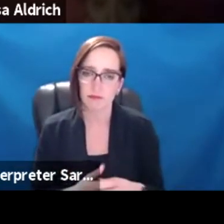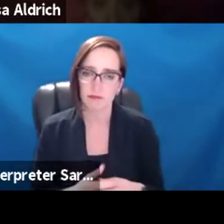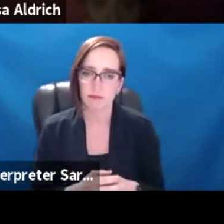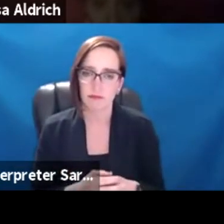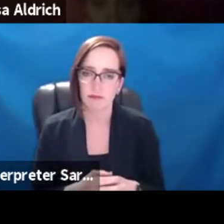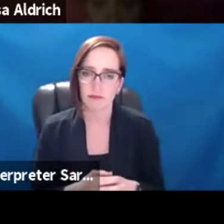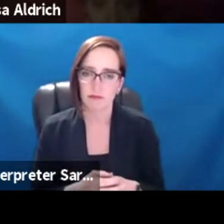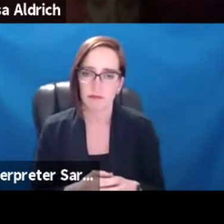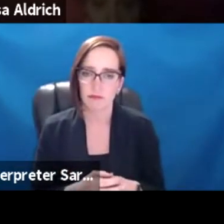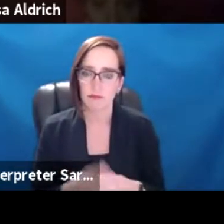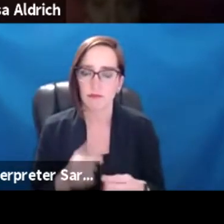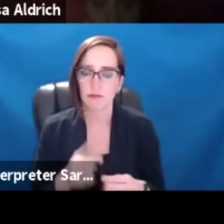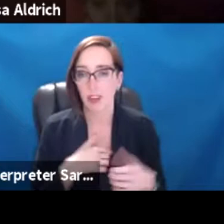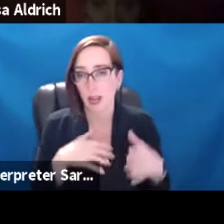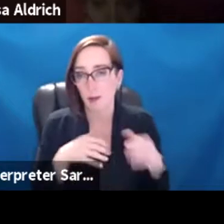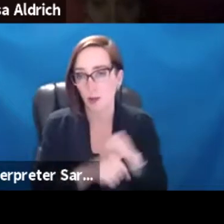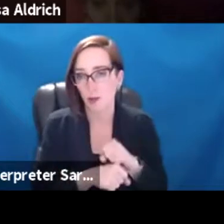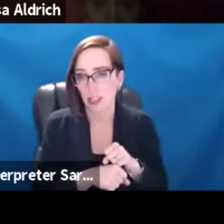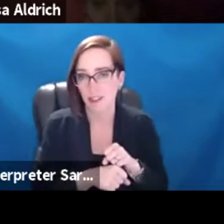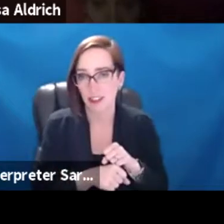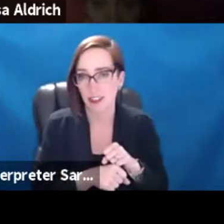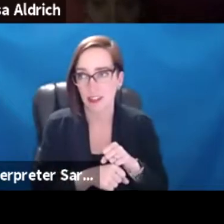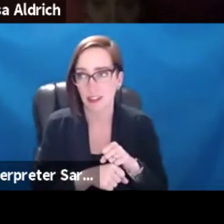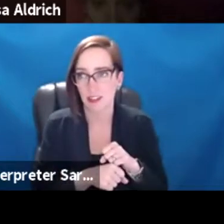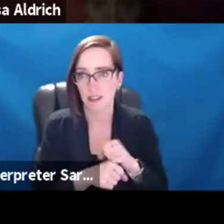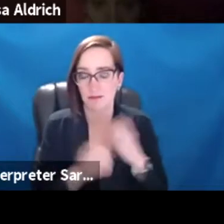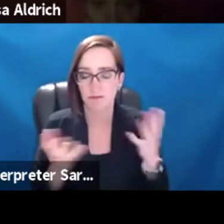that the weight of